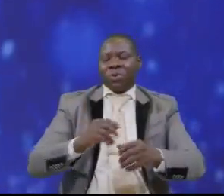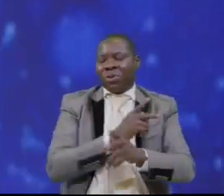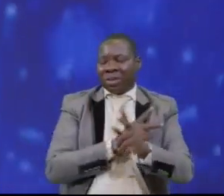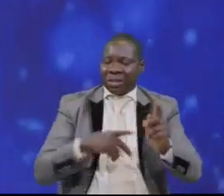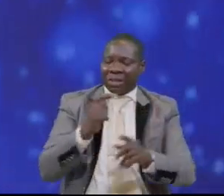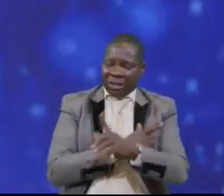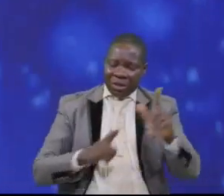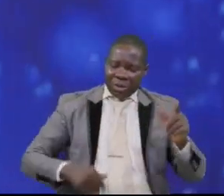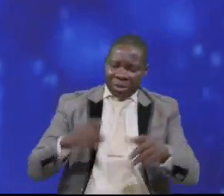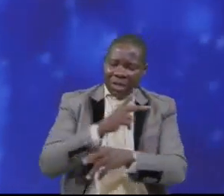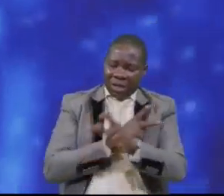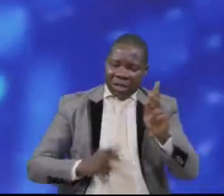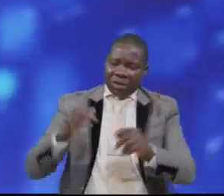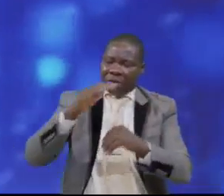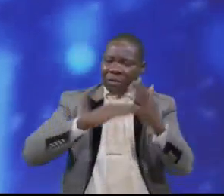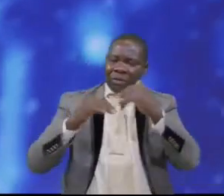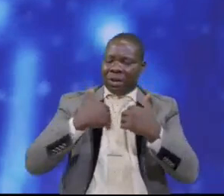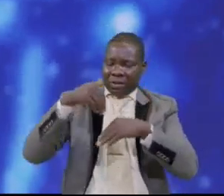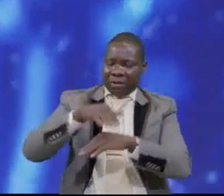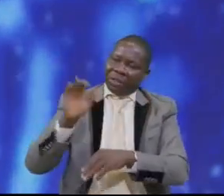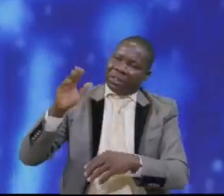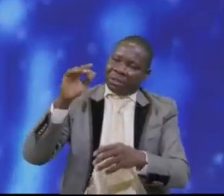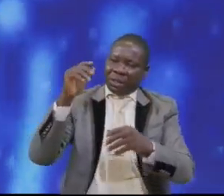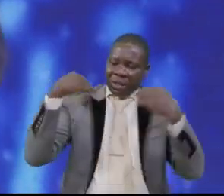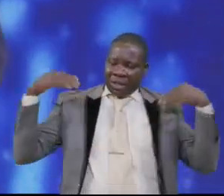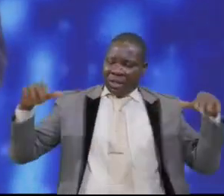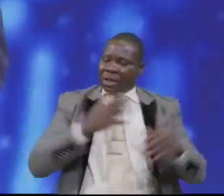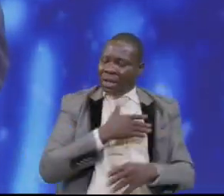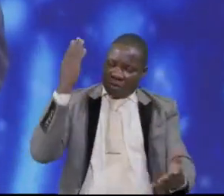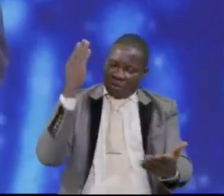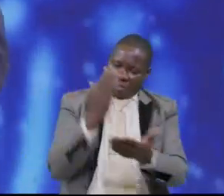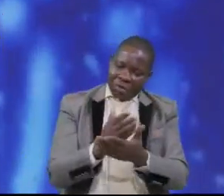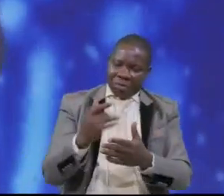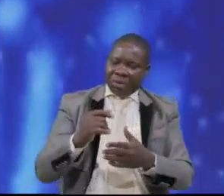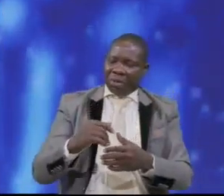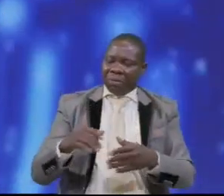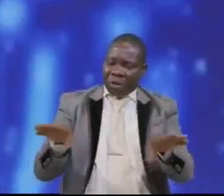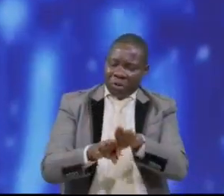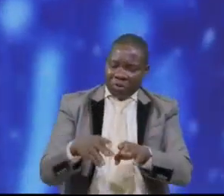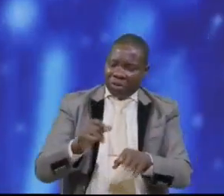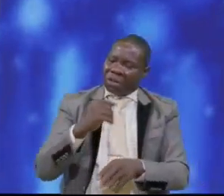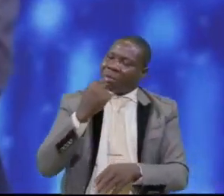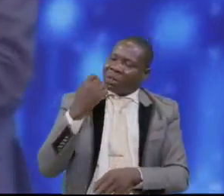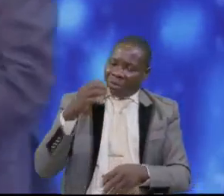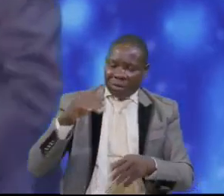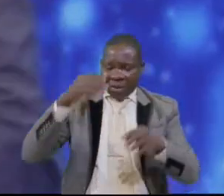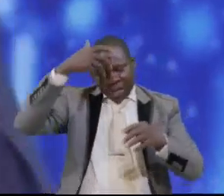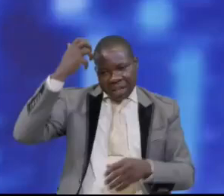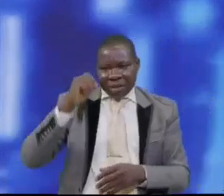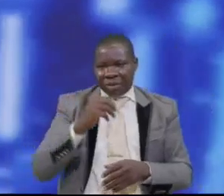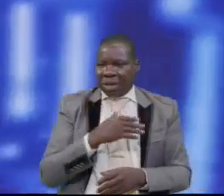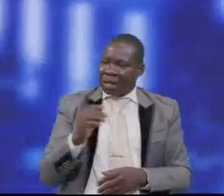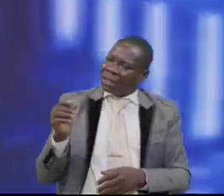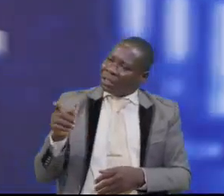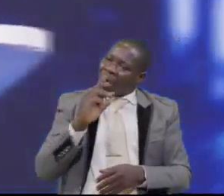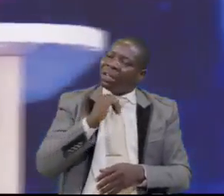his Angel and he has sh the Lion's mou they do not t me is that so come out and they looked at him he